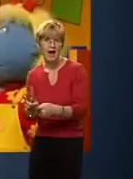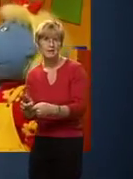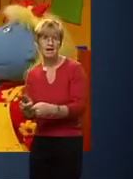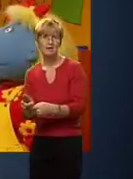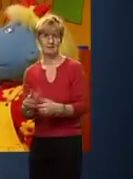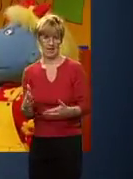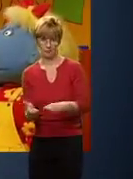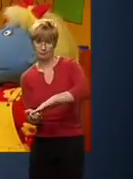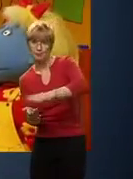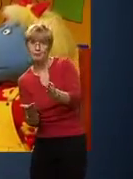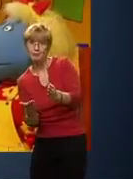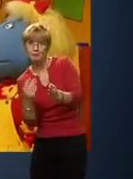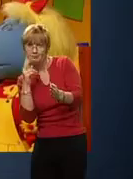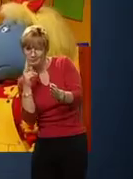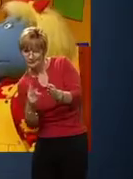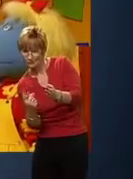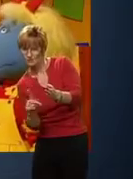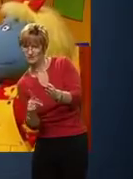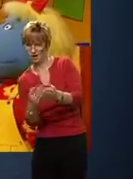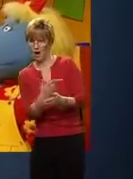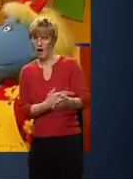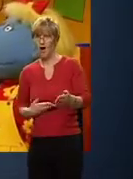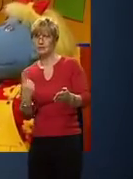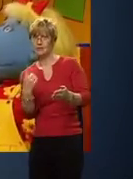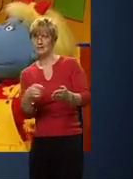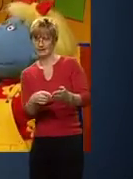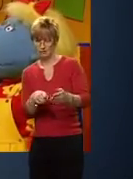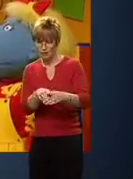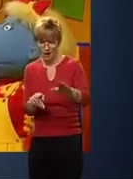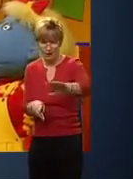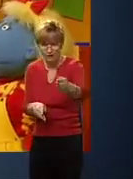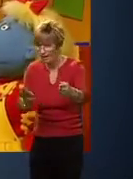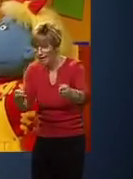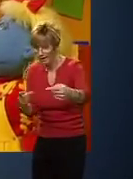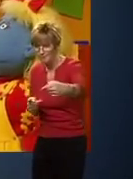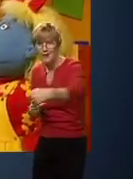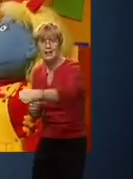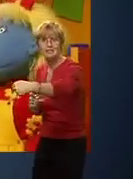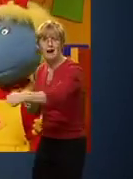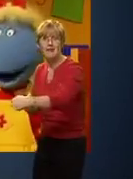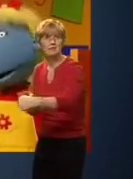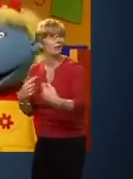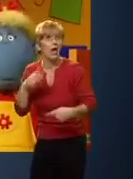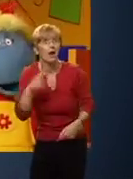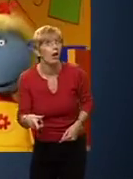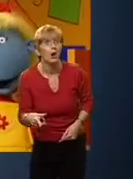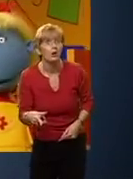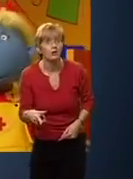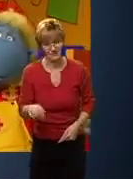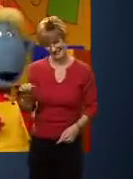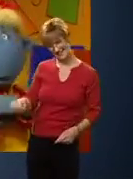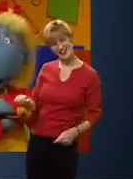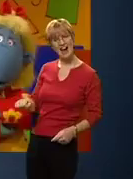these cards are pictures of half of somebody. Yeah. The game is to try to match them up without looking. Without looking?